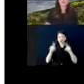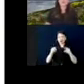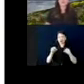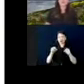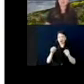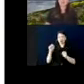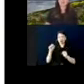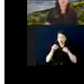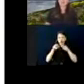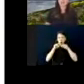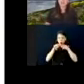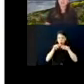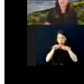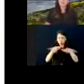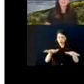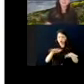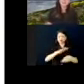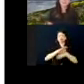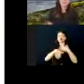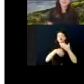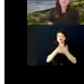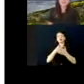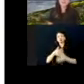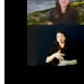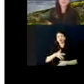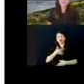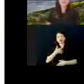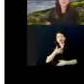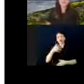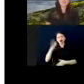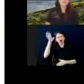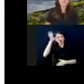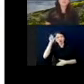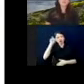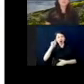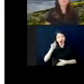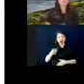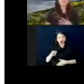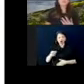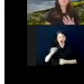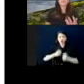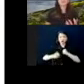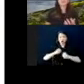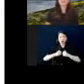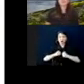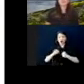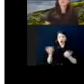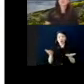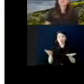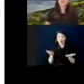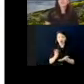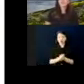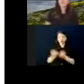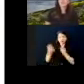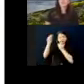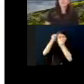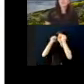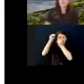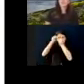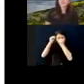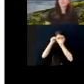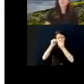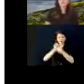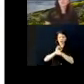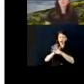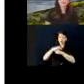were flying blind. But at the same time, we have this sense that the outbreak has really shaped people's lives, potentially including the way that they do